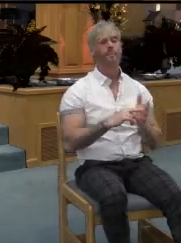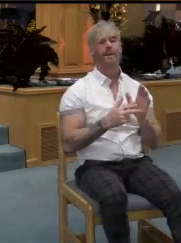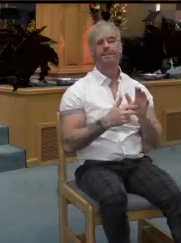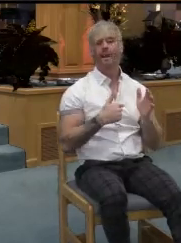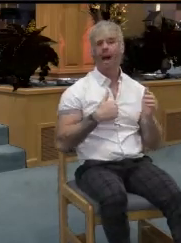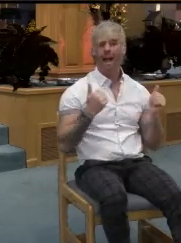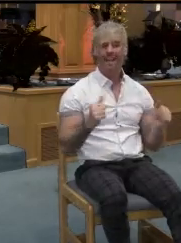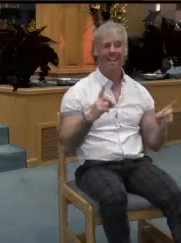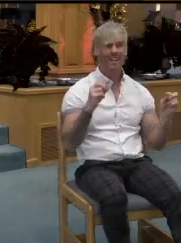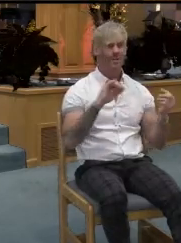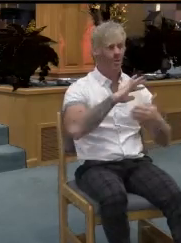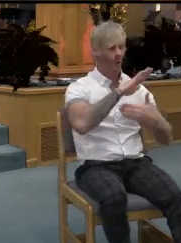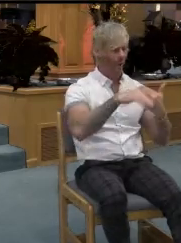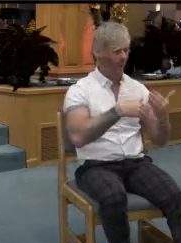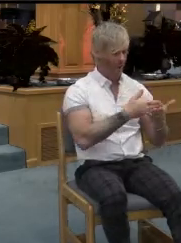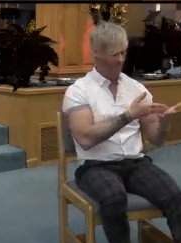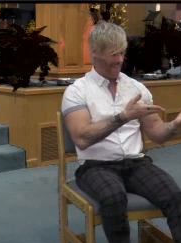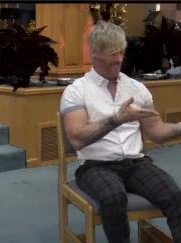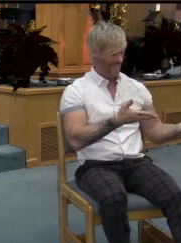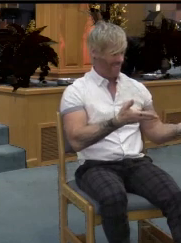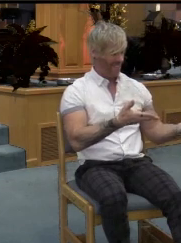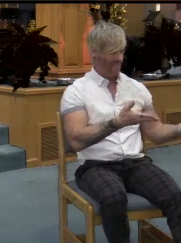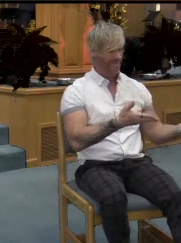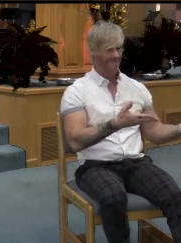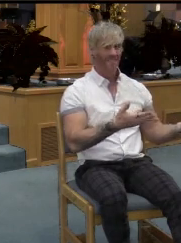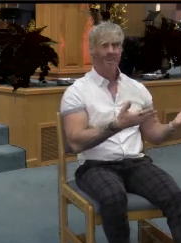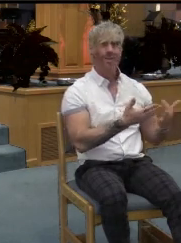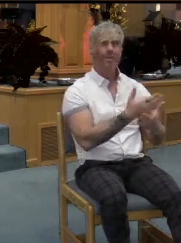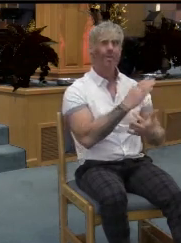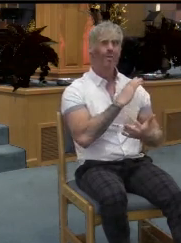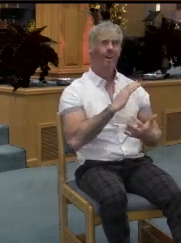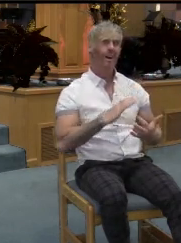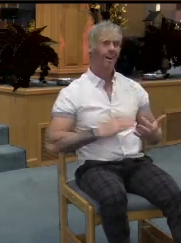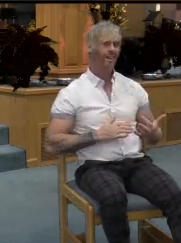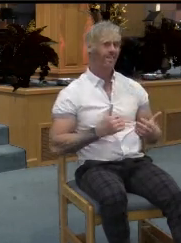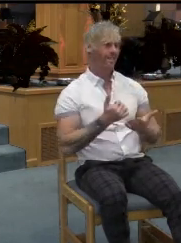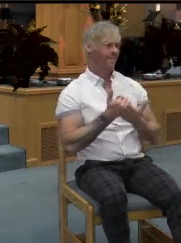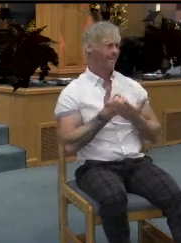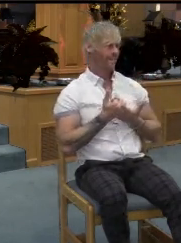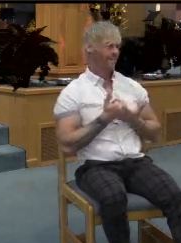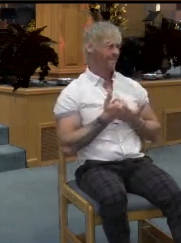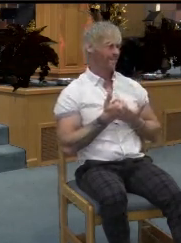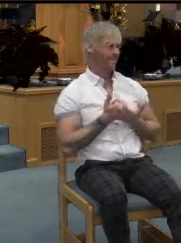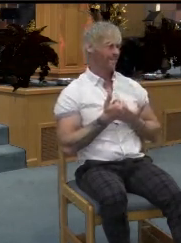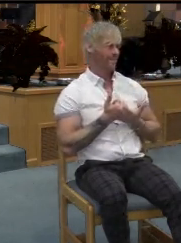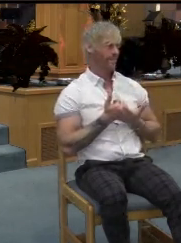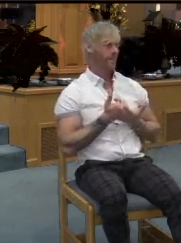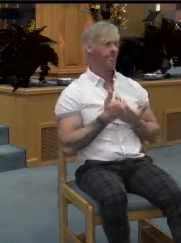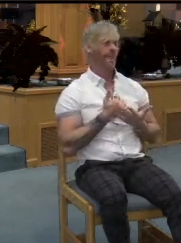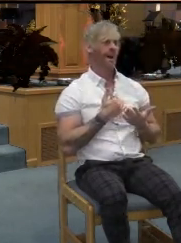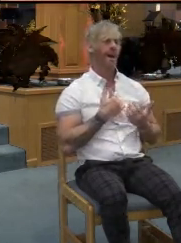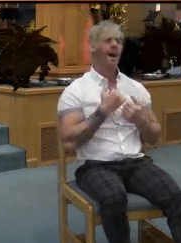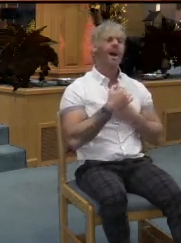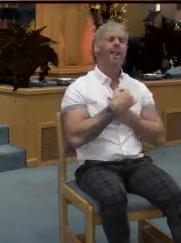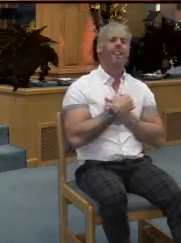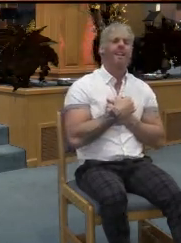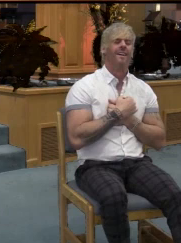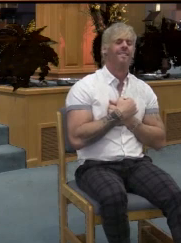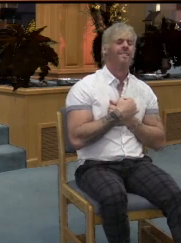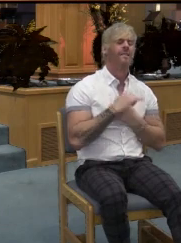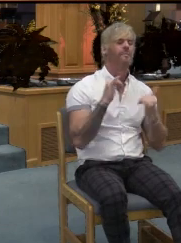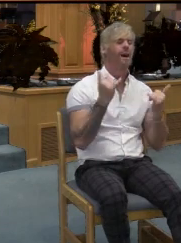do all this through Christ. Now look, I love to play basketball, but I can never dunk